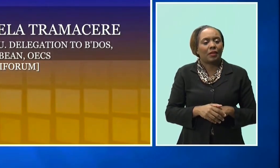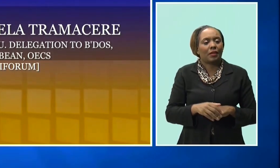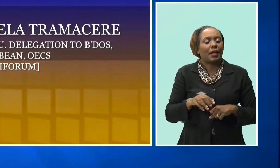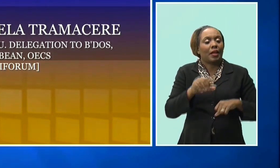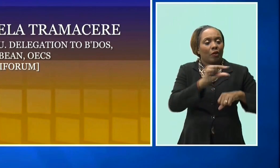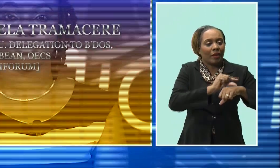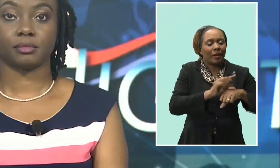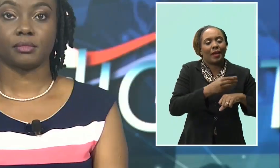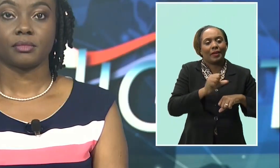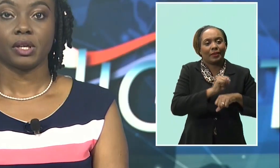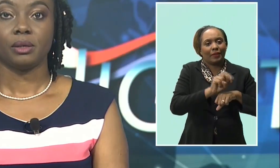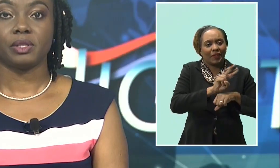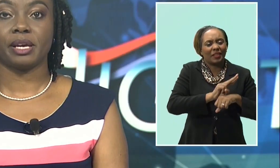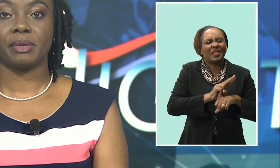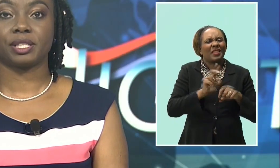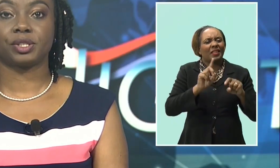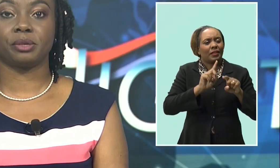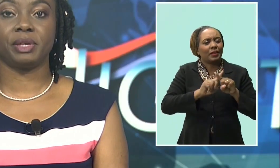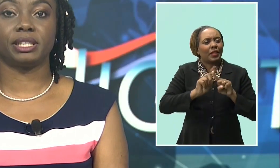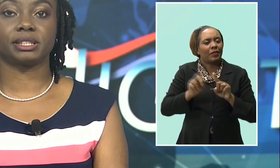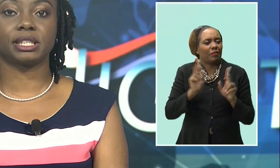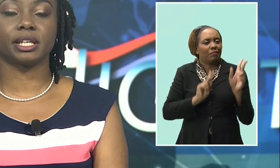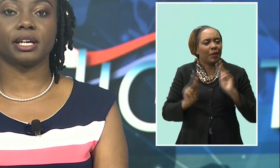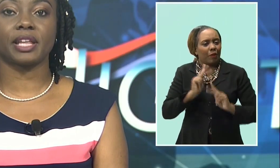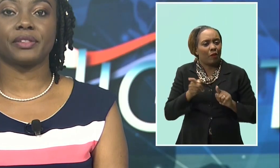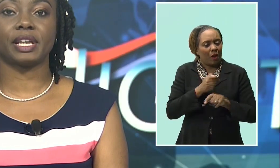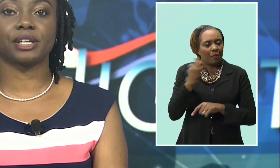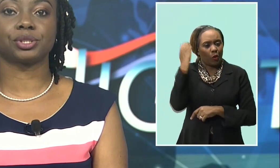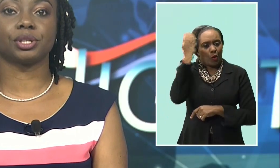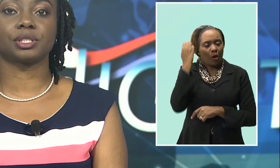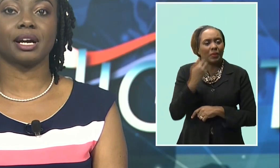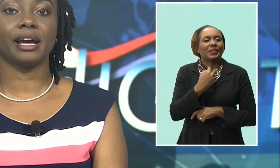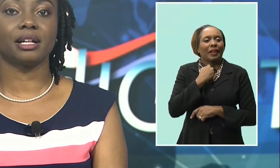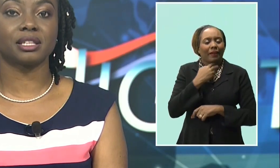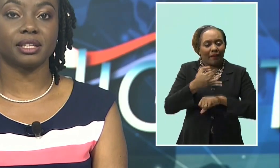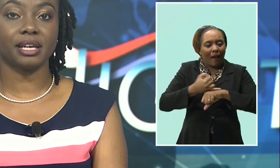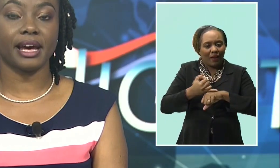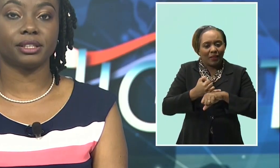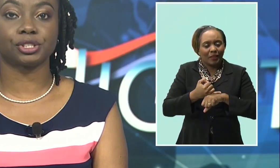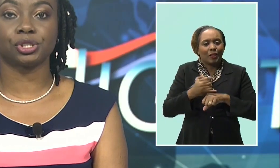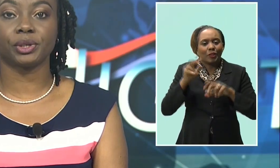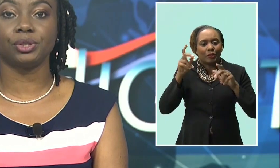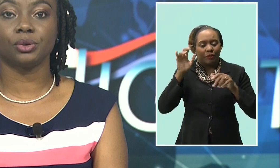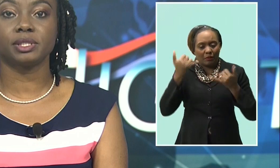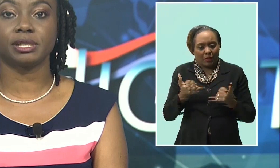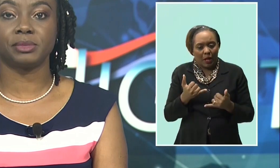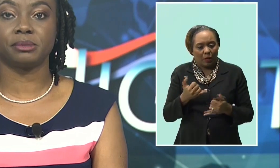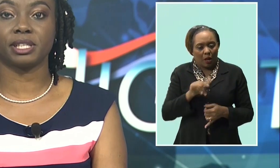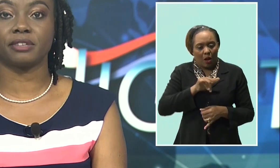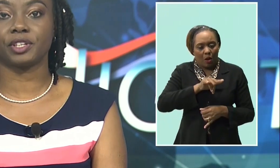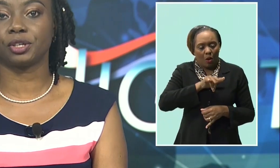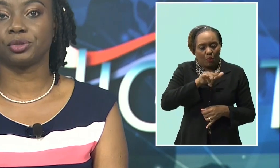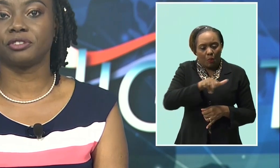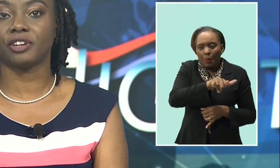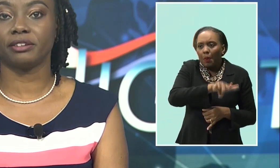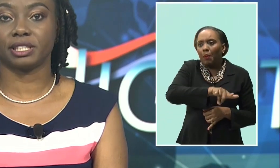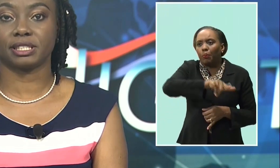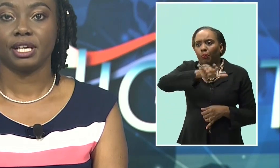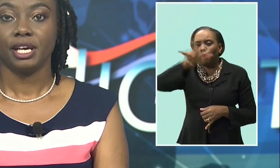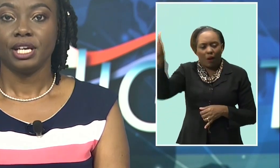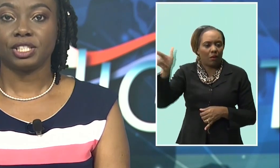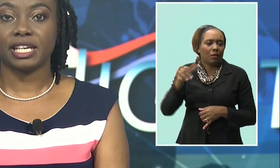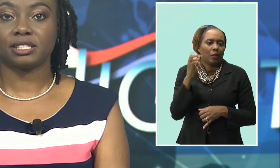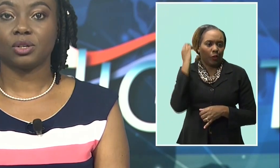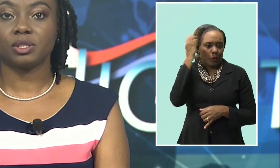St. Vincent. Well, the ambassador made it clear that the nationals are healthy and are showing no symptoms of the